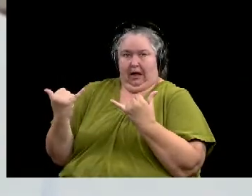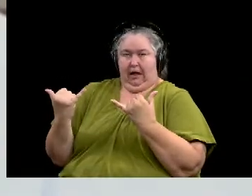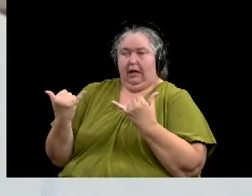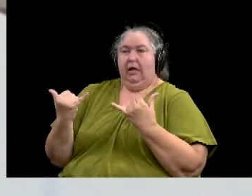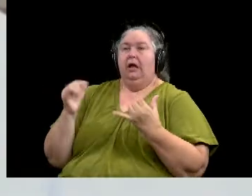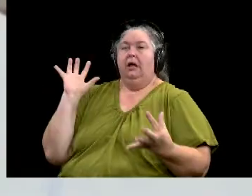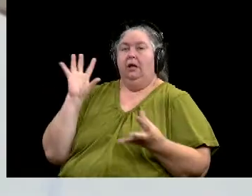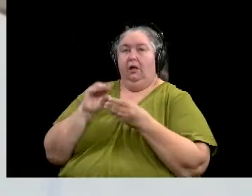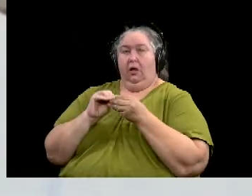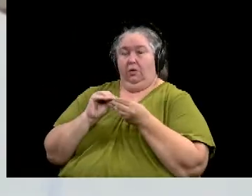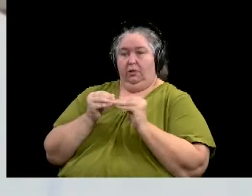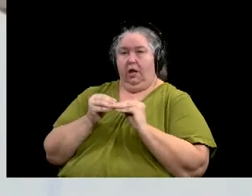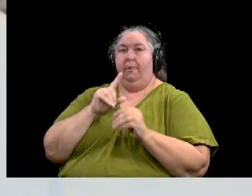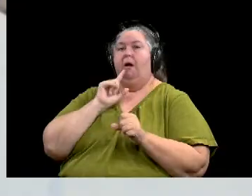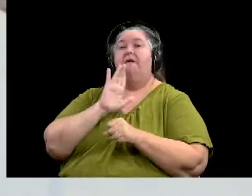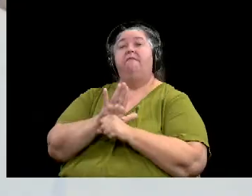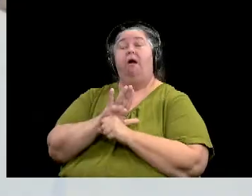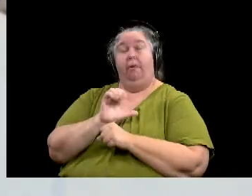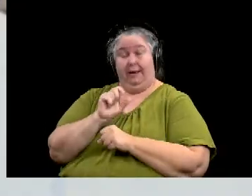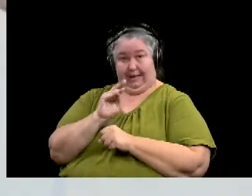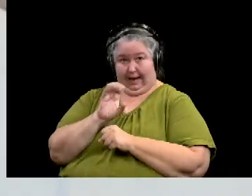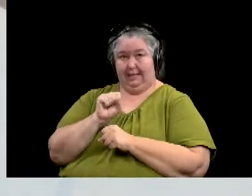to date is